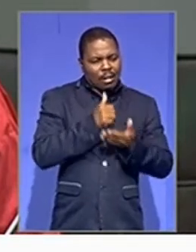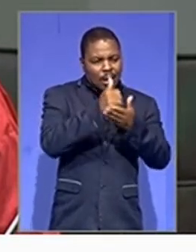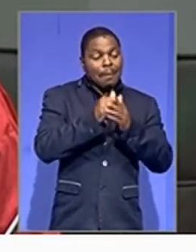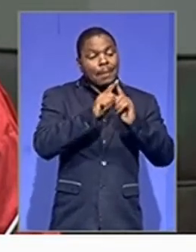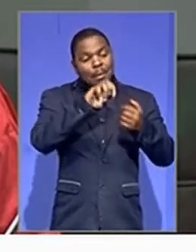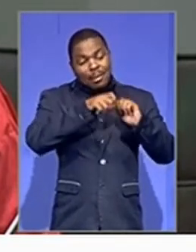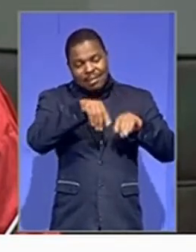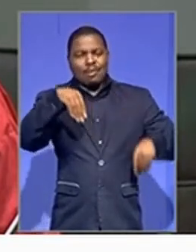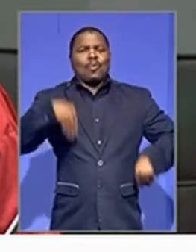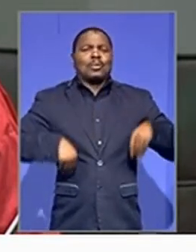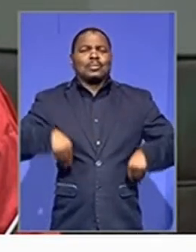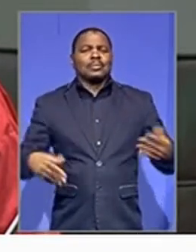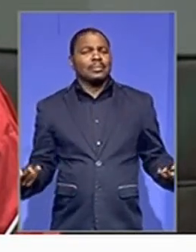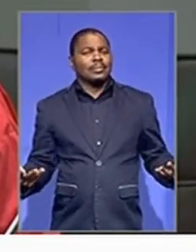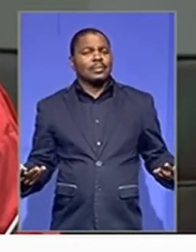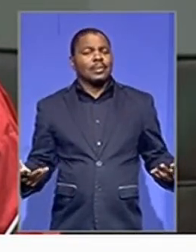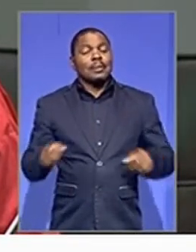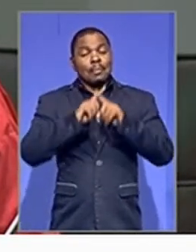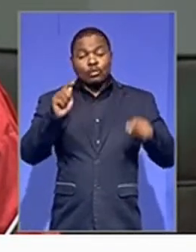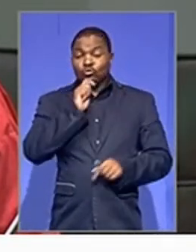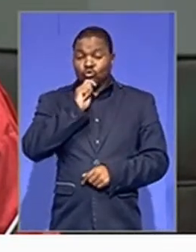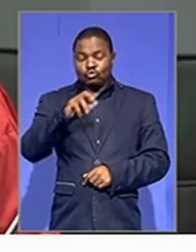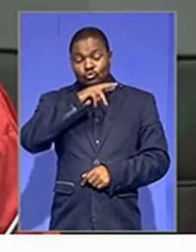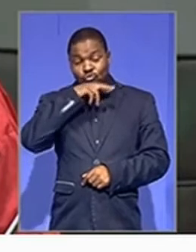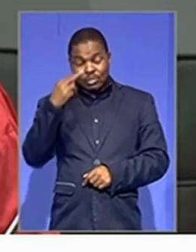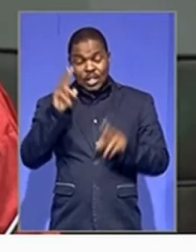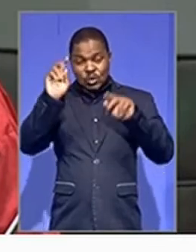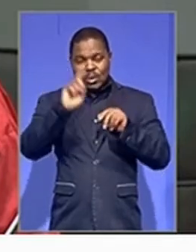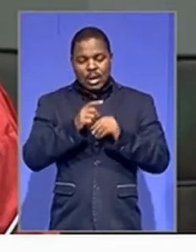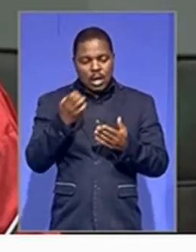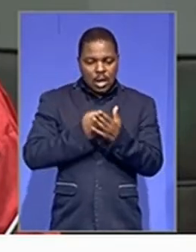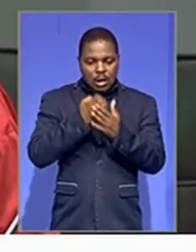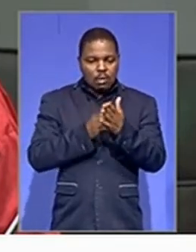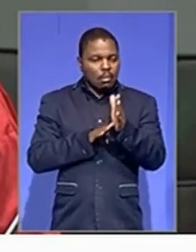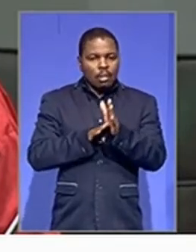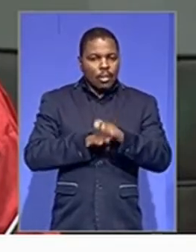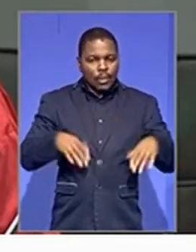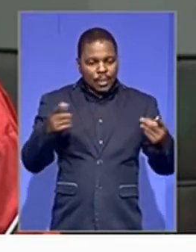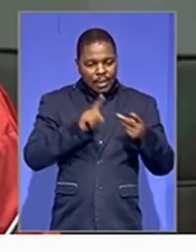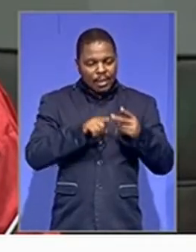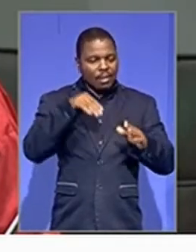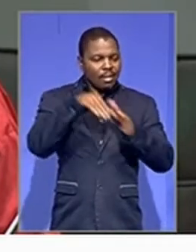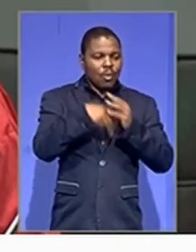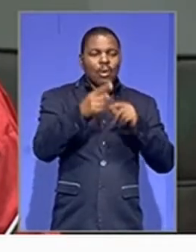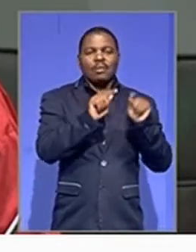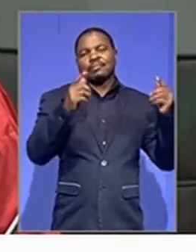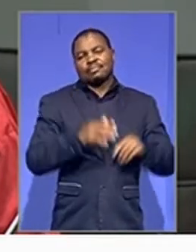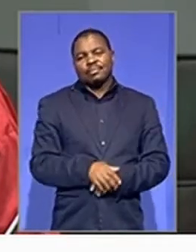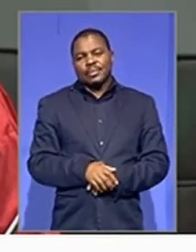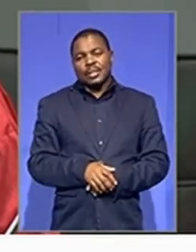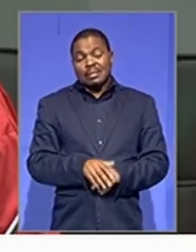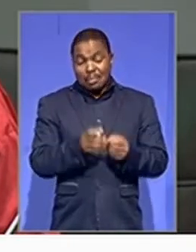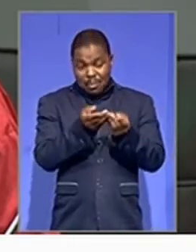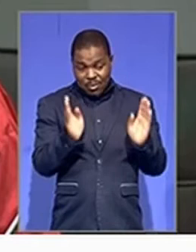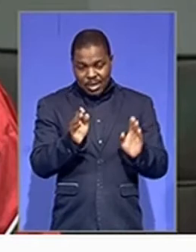corruption. And of course, Chair, the real issue, a stagnant economy with rising retrenchments and company closures. And for us, those are the things